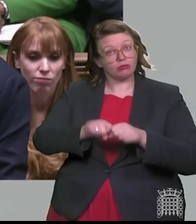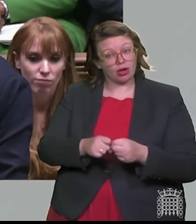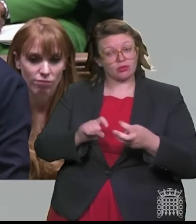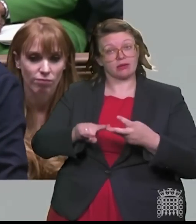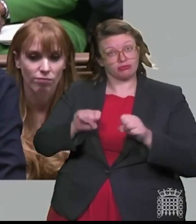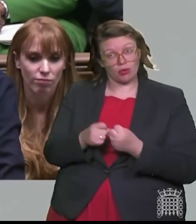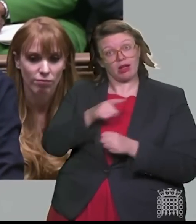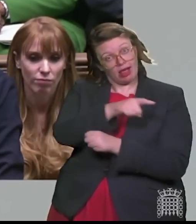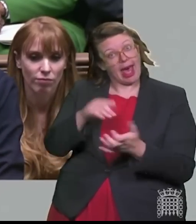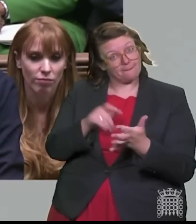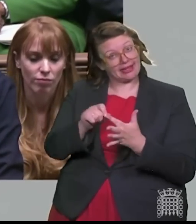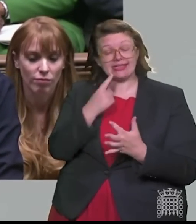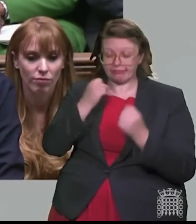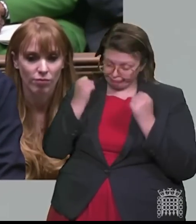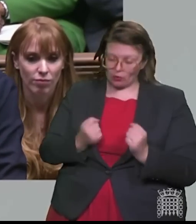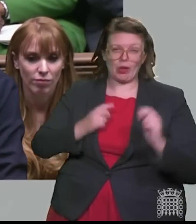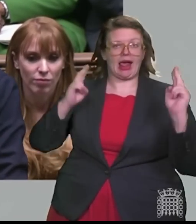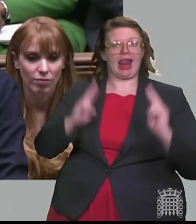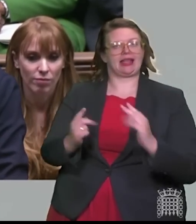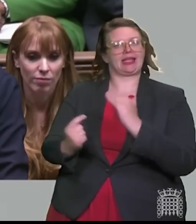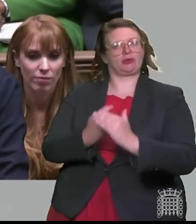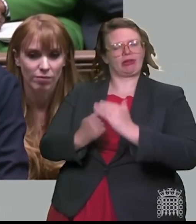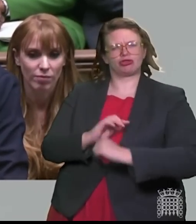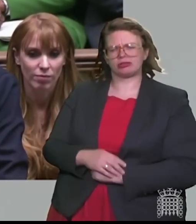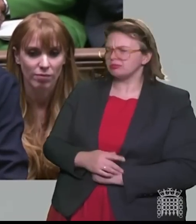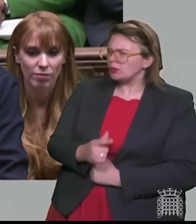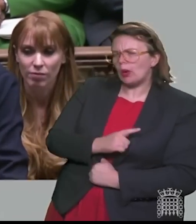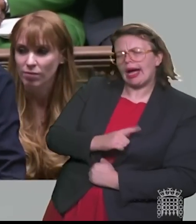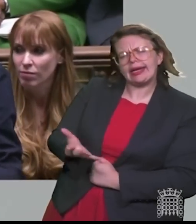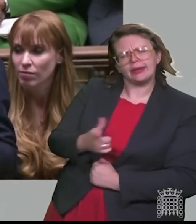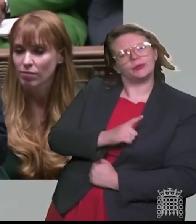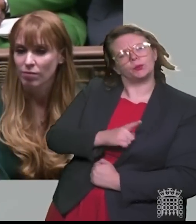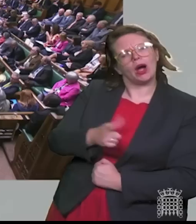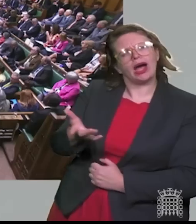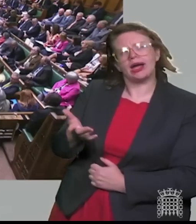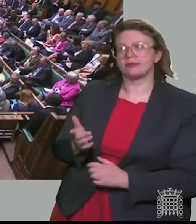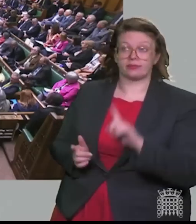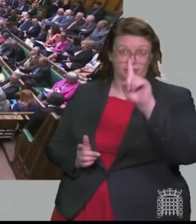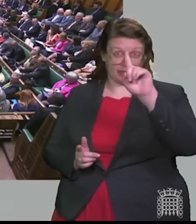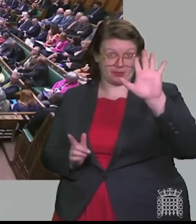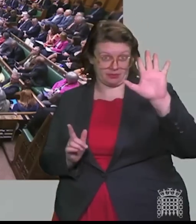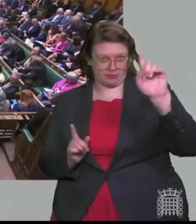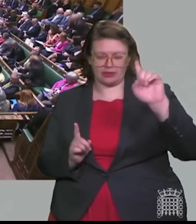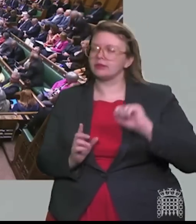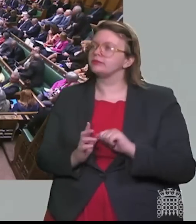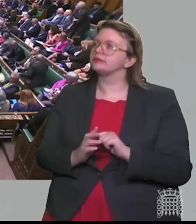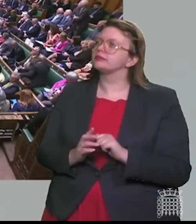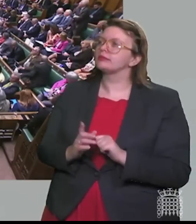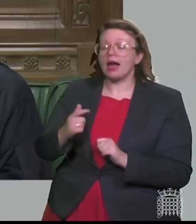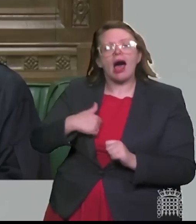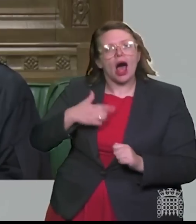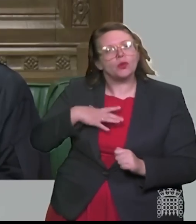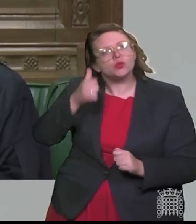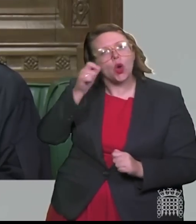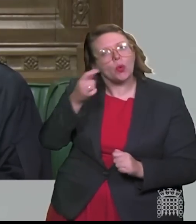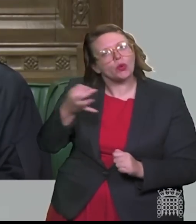well. Why does he think his Home Secretary... Order. I'm going to hear this question.